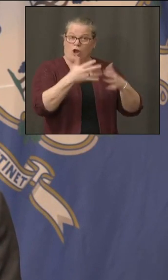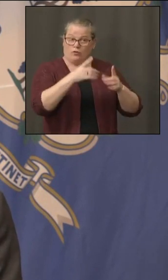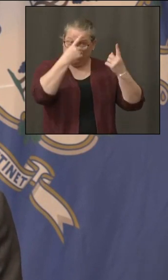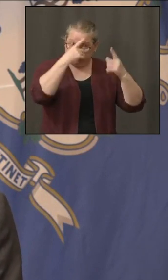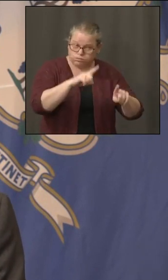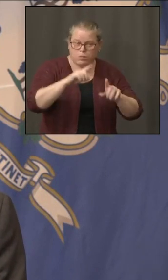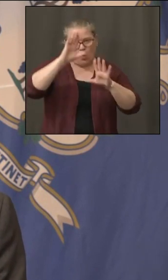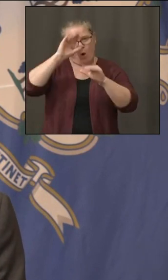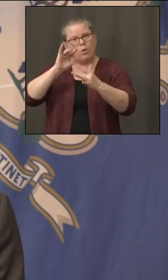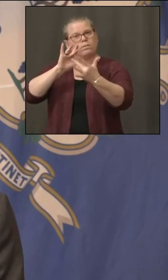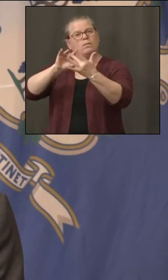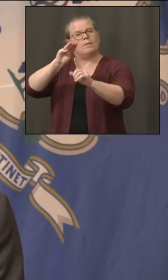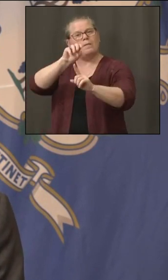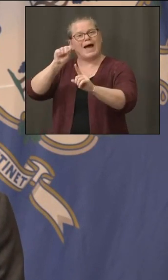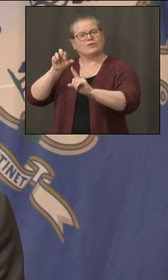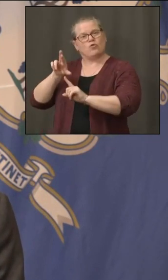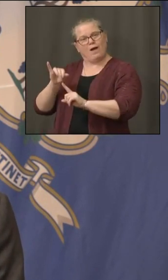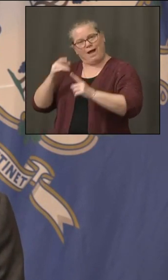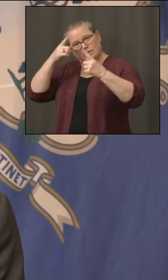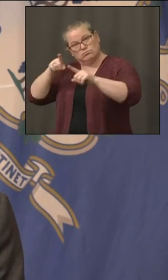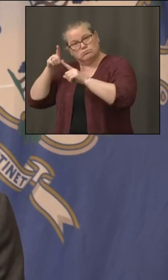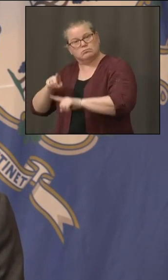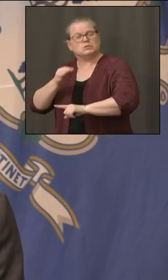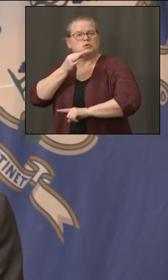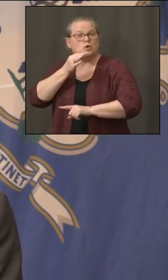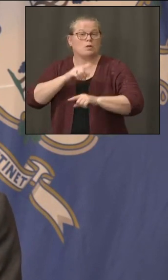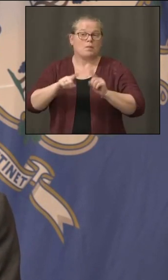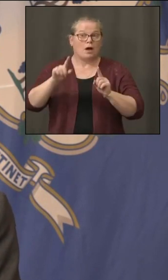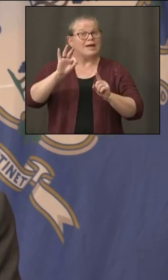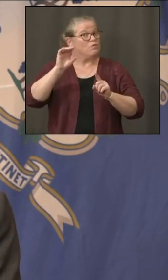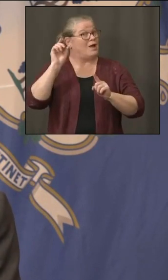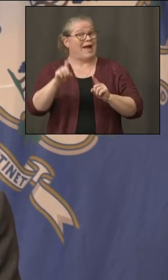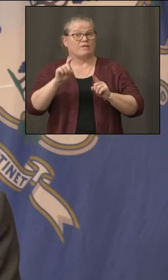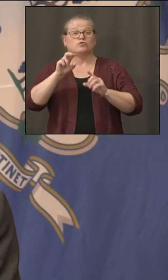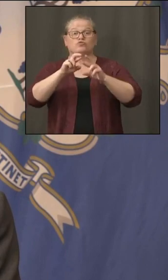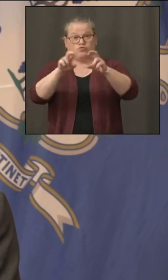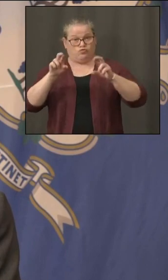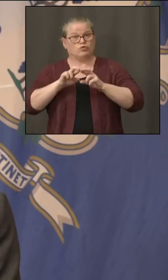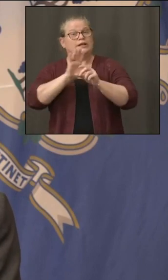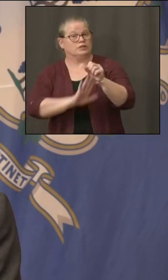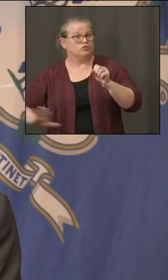a response to COVID, if we have to do a unified response.